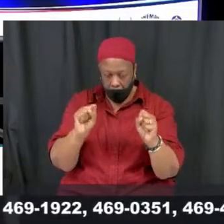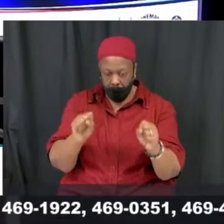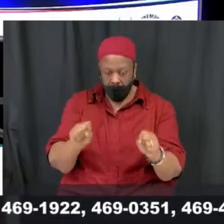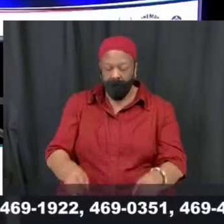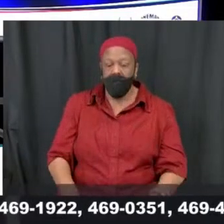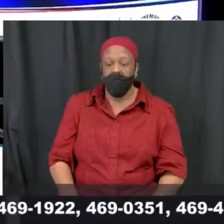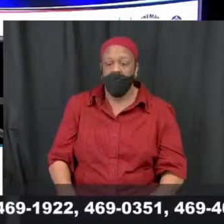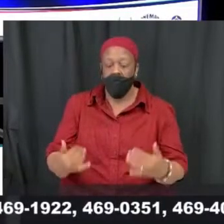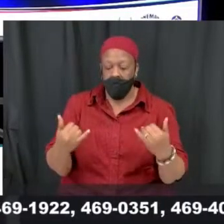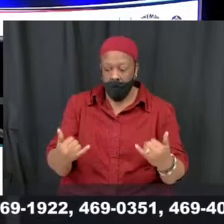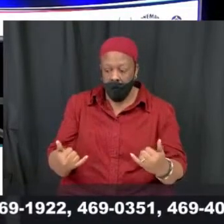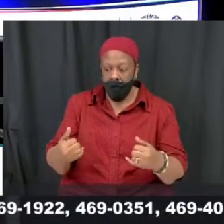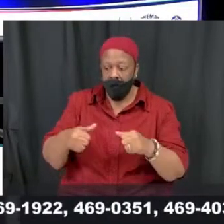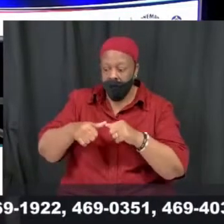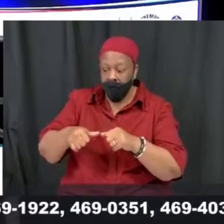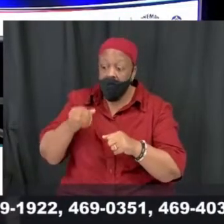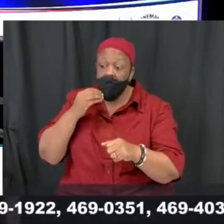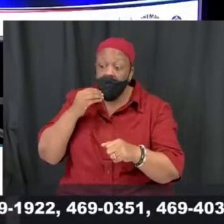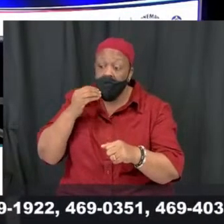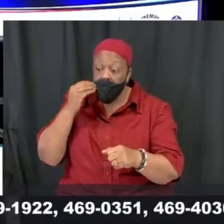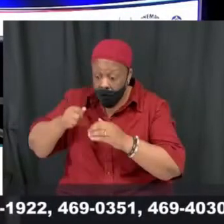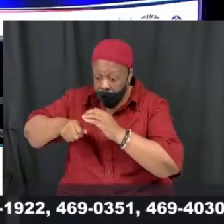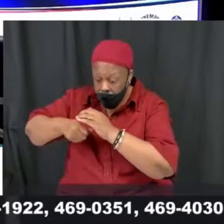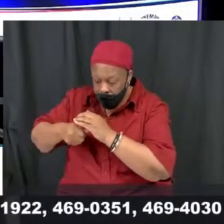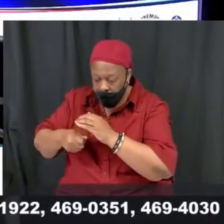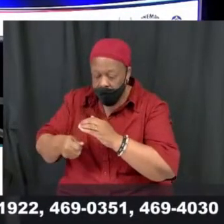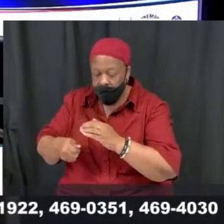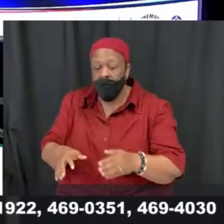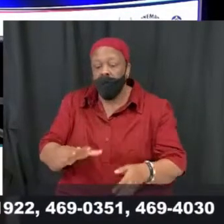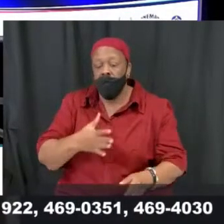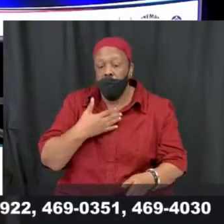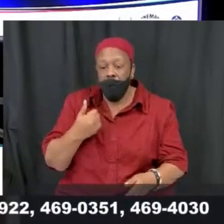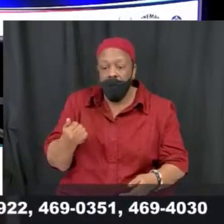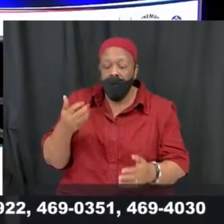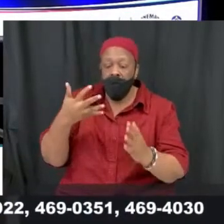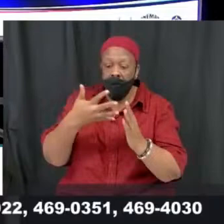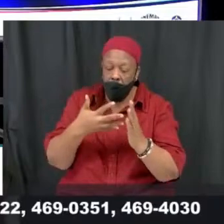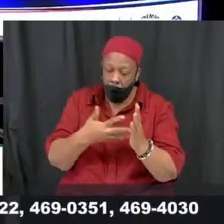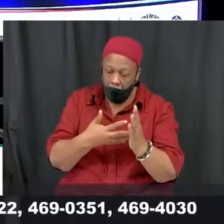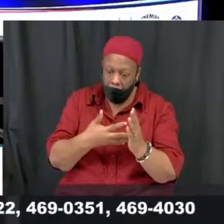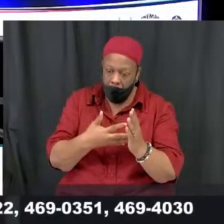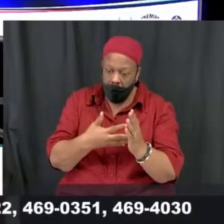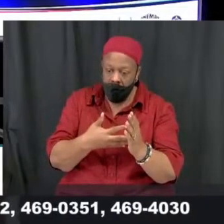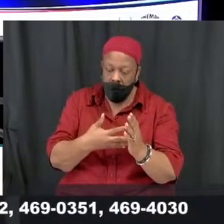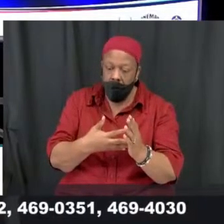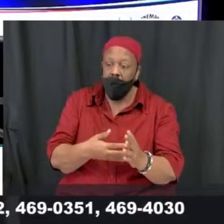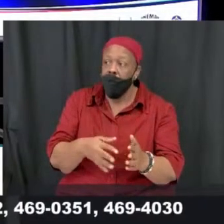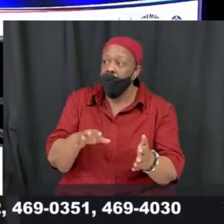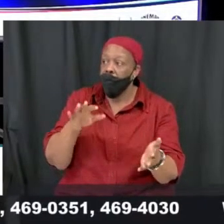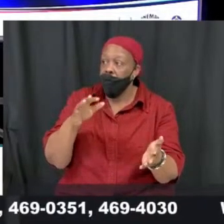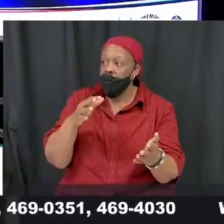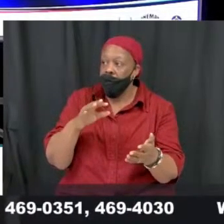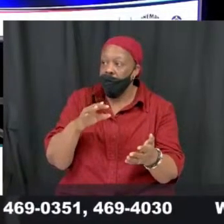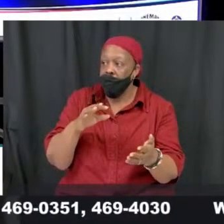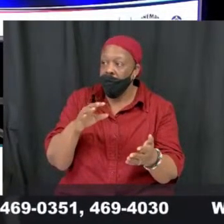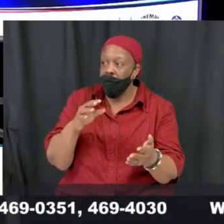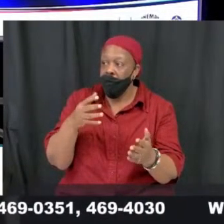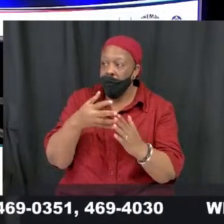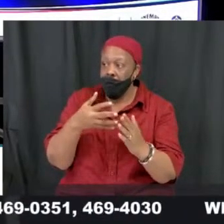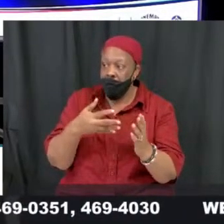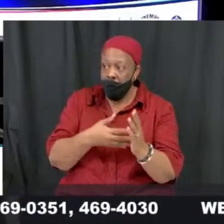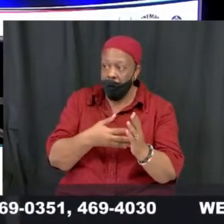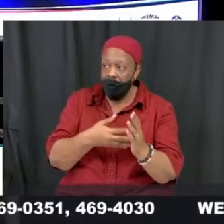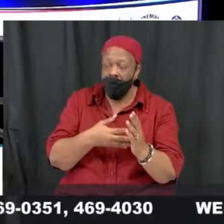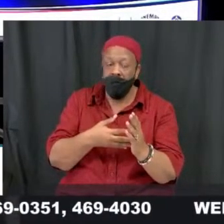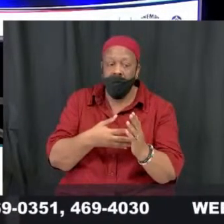monitored. And then later this week, we will be doing them. The results of the tests will